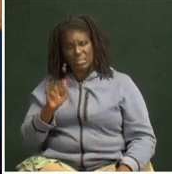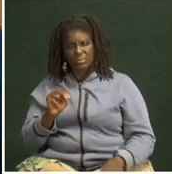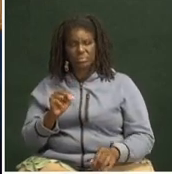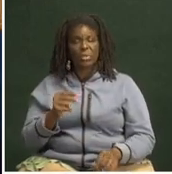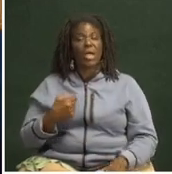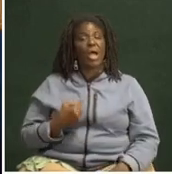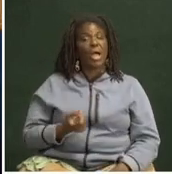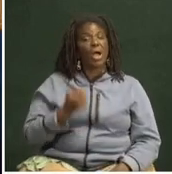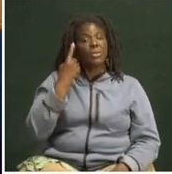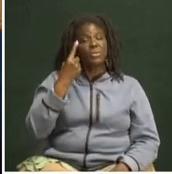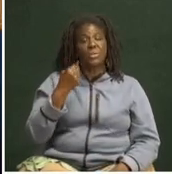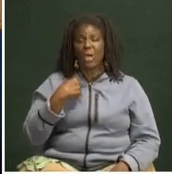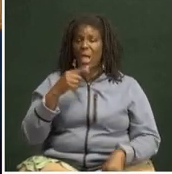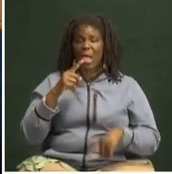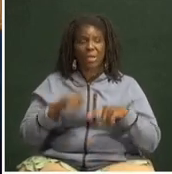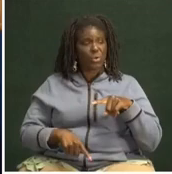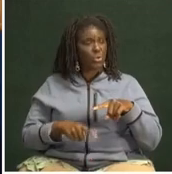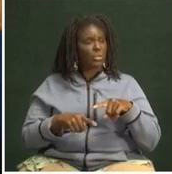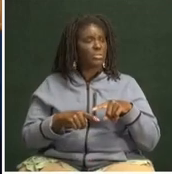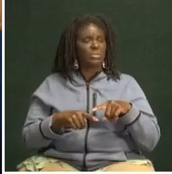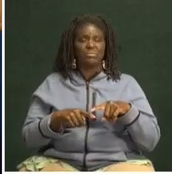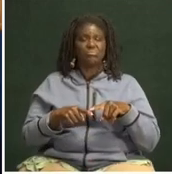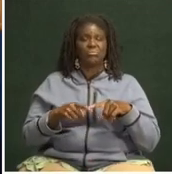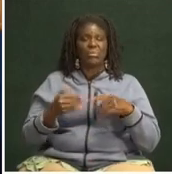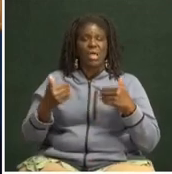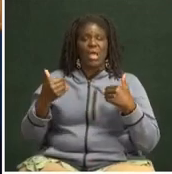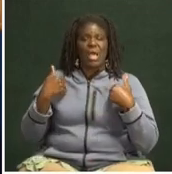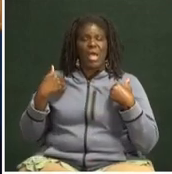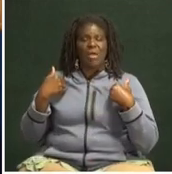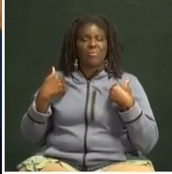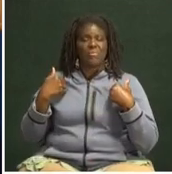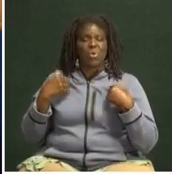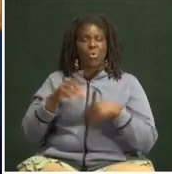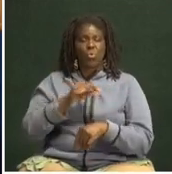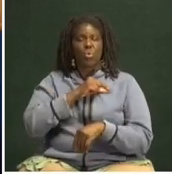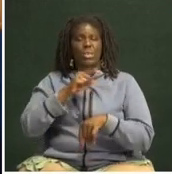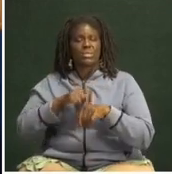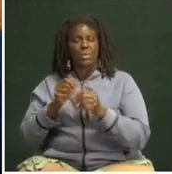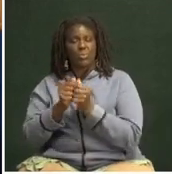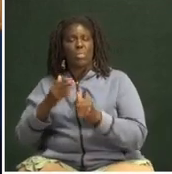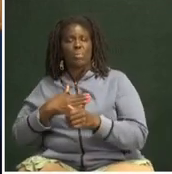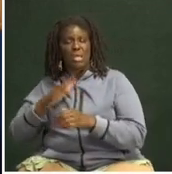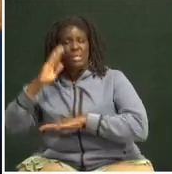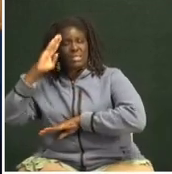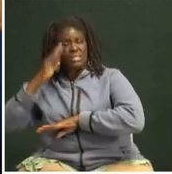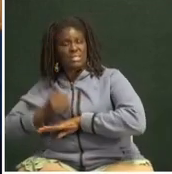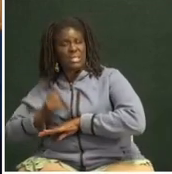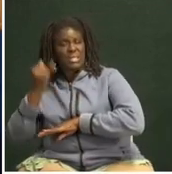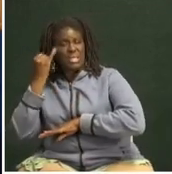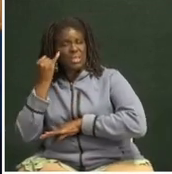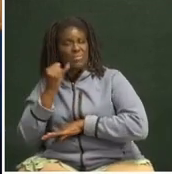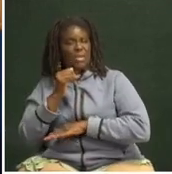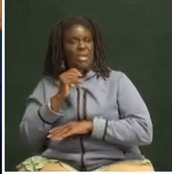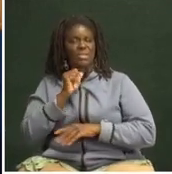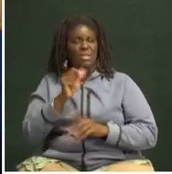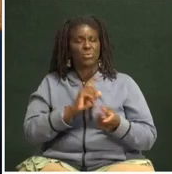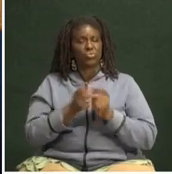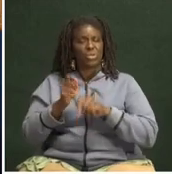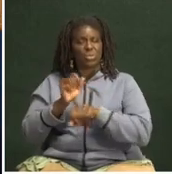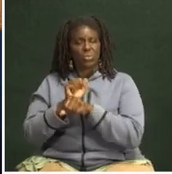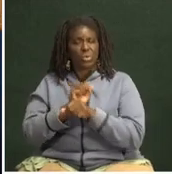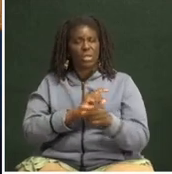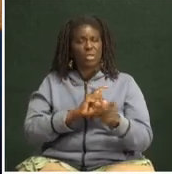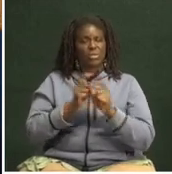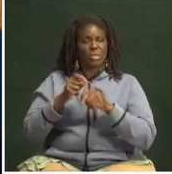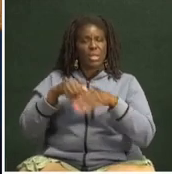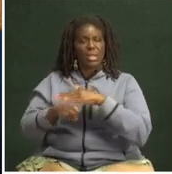I realized that I would not be able to spend enough quality time with him if I stayed in that field. So I completely changed my career and